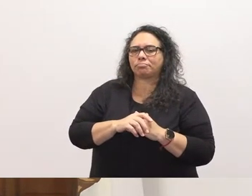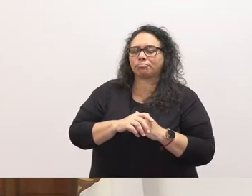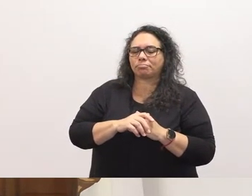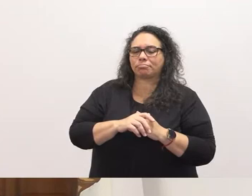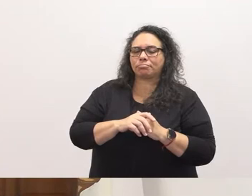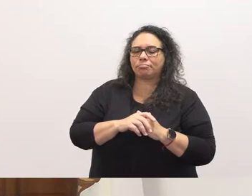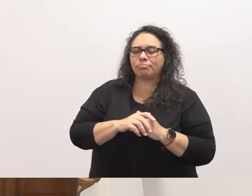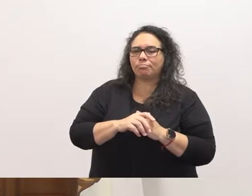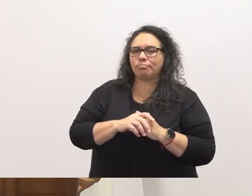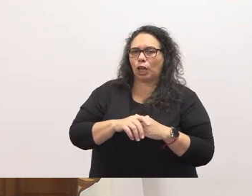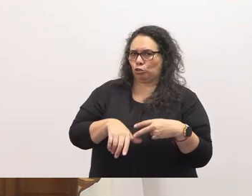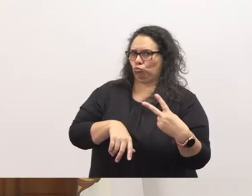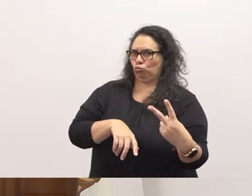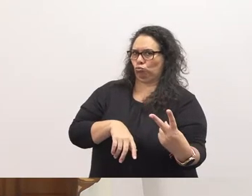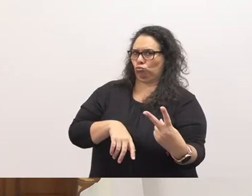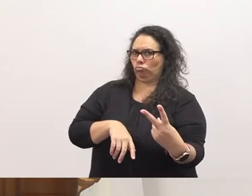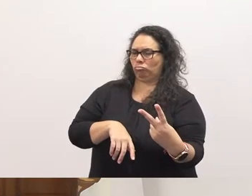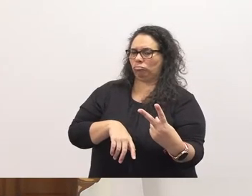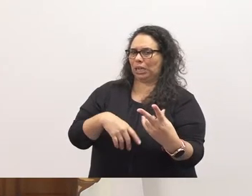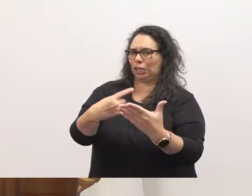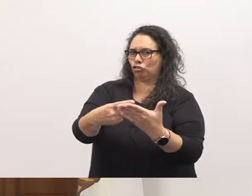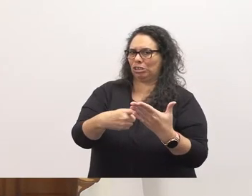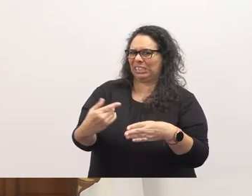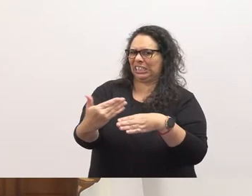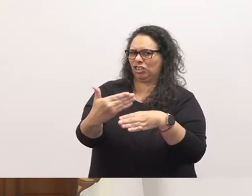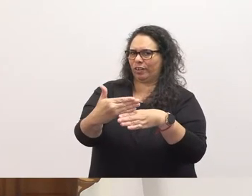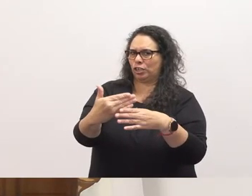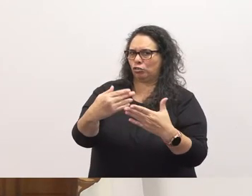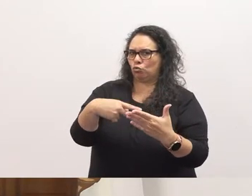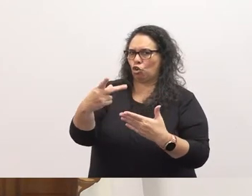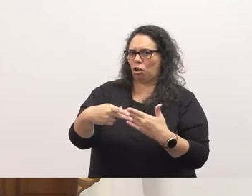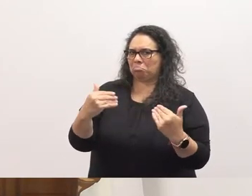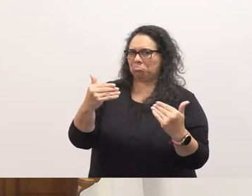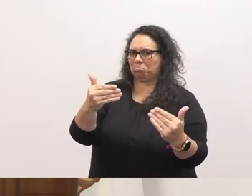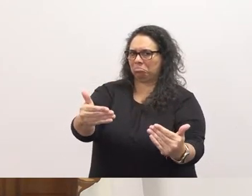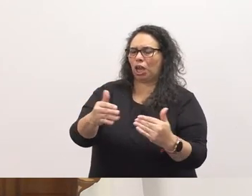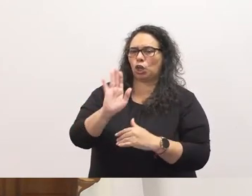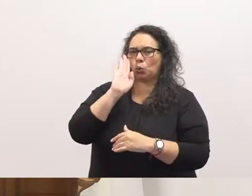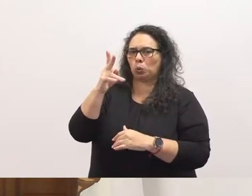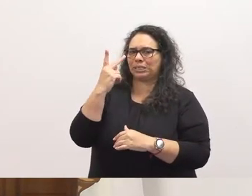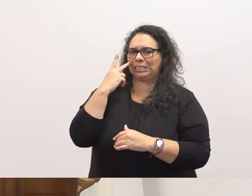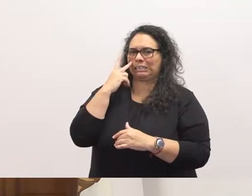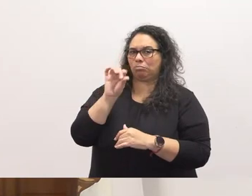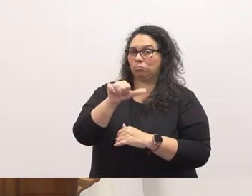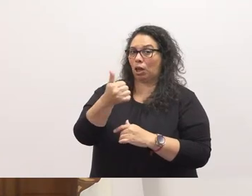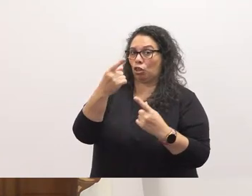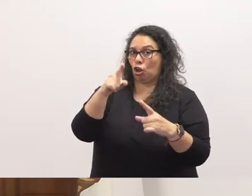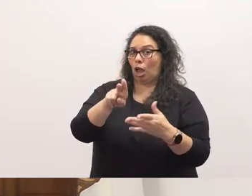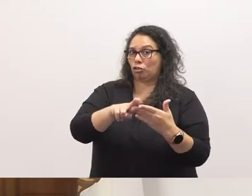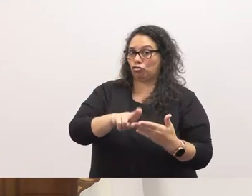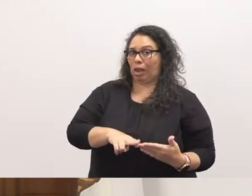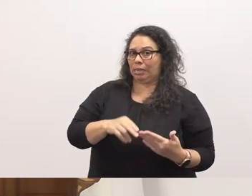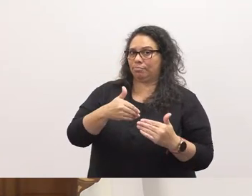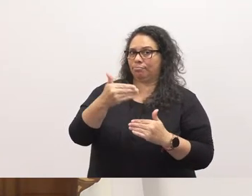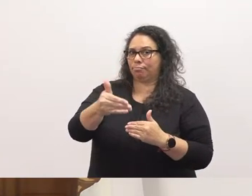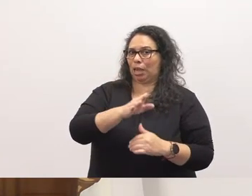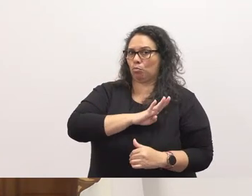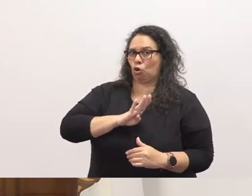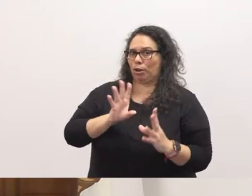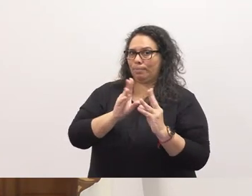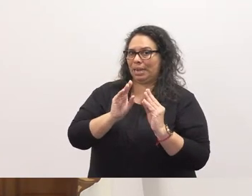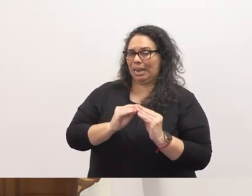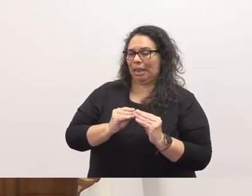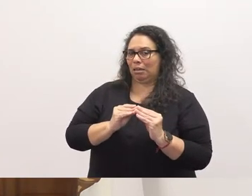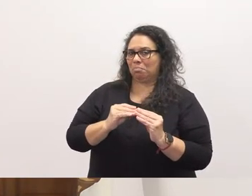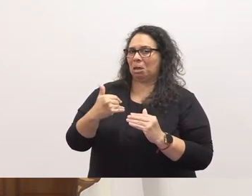which two new ones that will address really our intervention programs moving forward. So you'll see some additional contracts coming up in our next board meeting and probably the